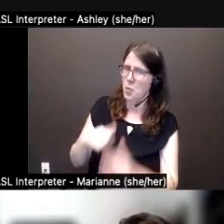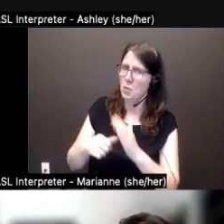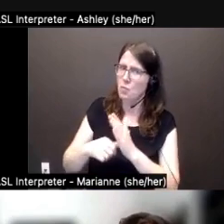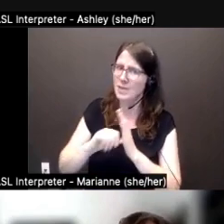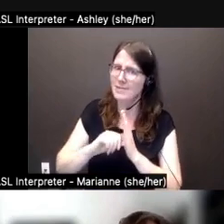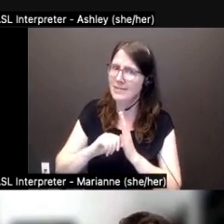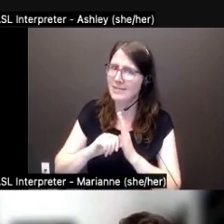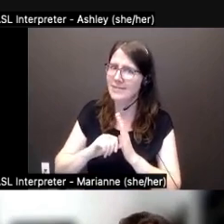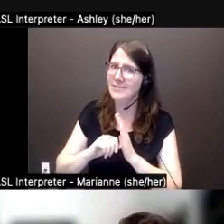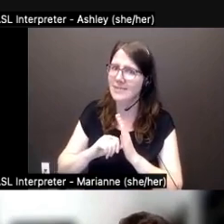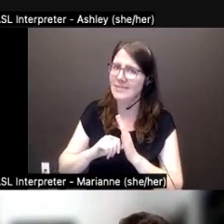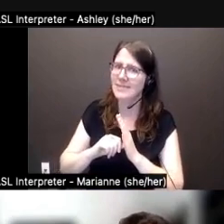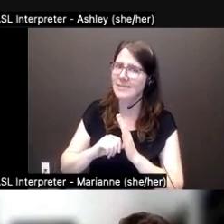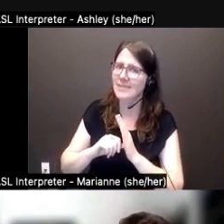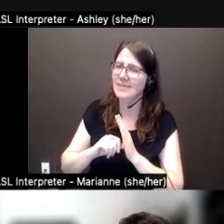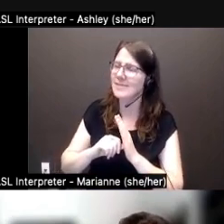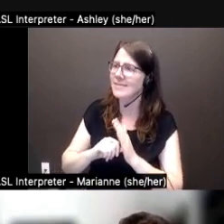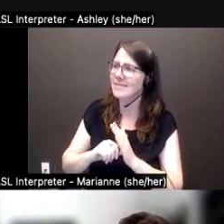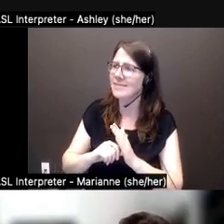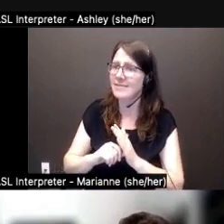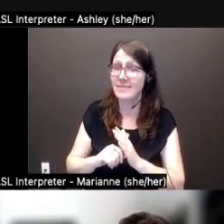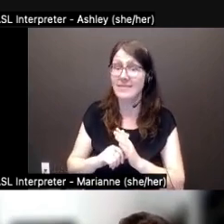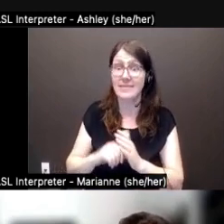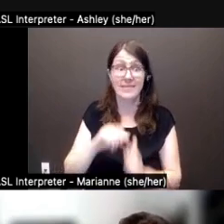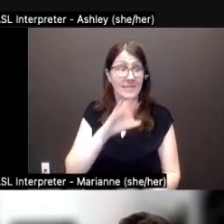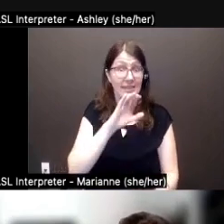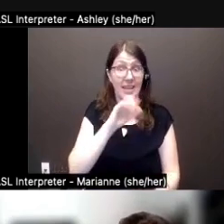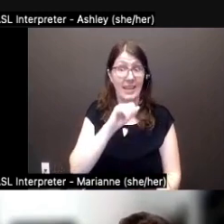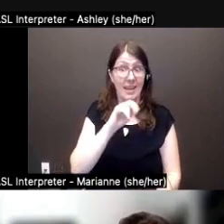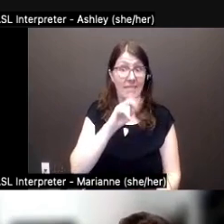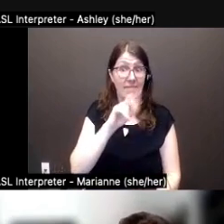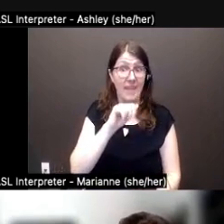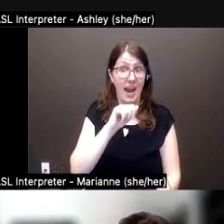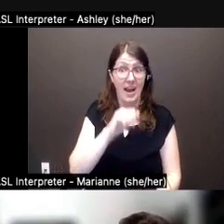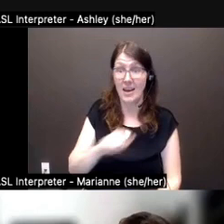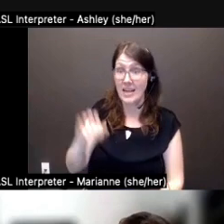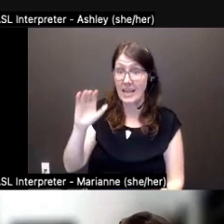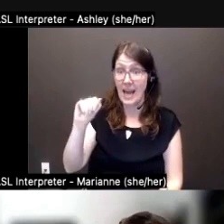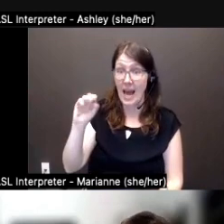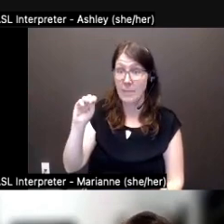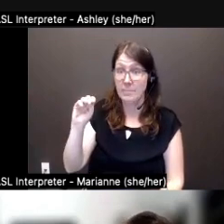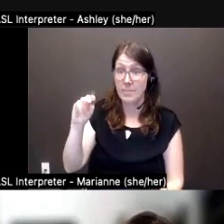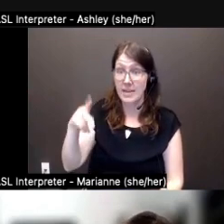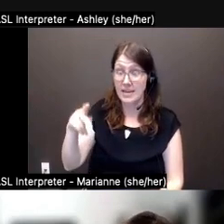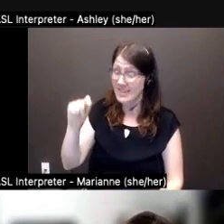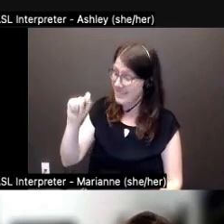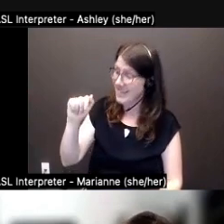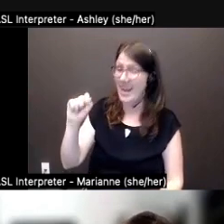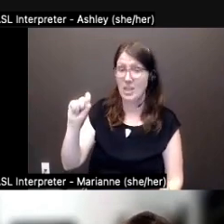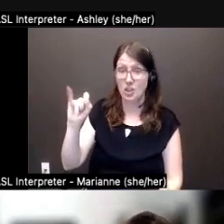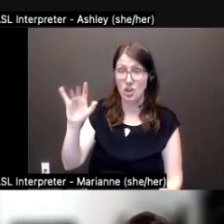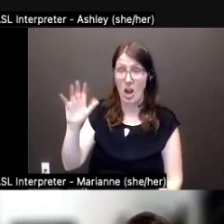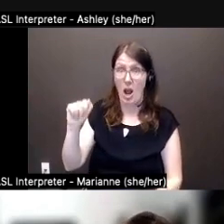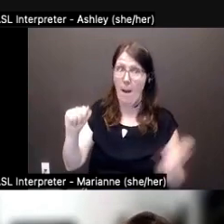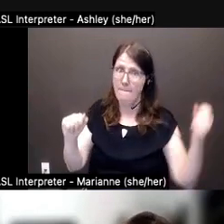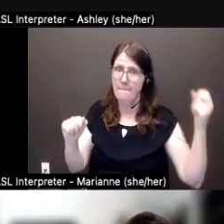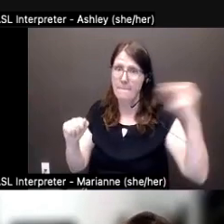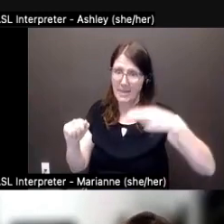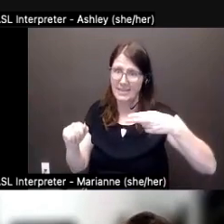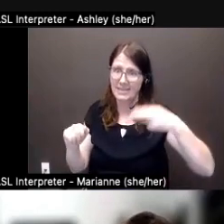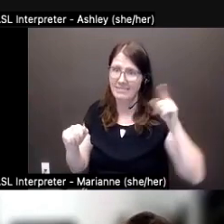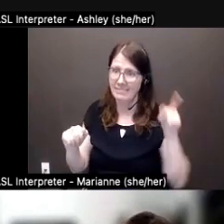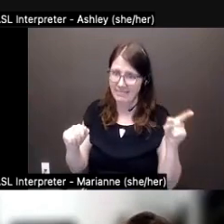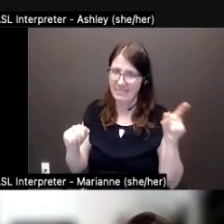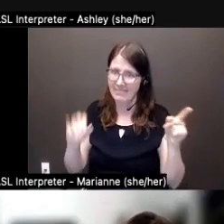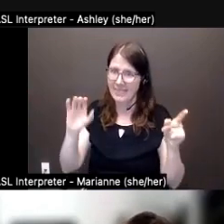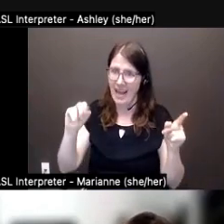offerings in Canva than in Camtasia. So I got a little comfortable. So I started watching some